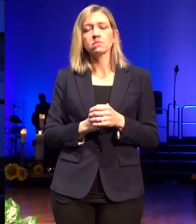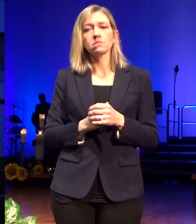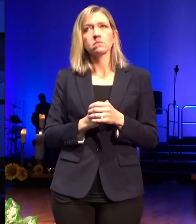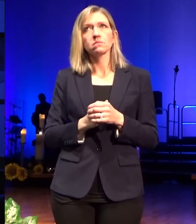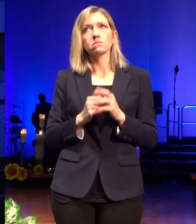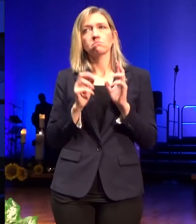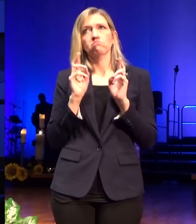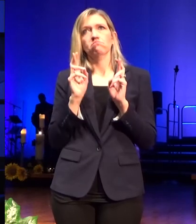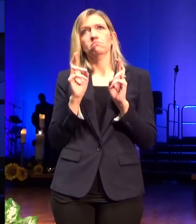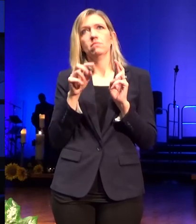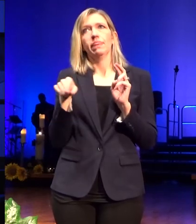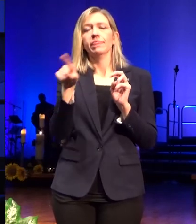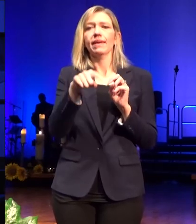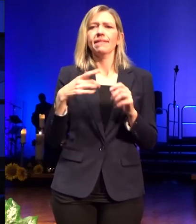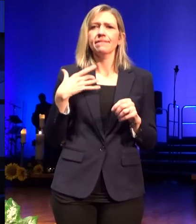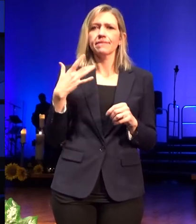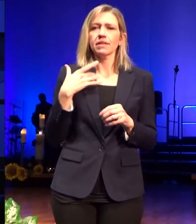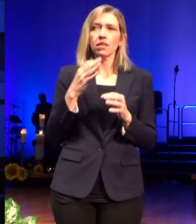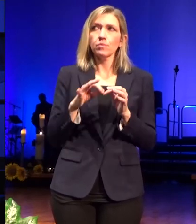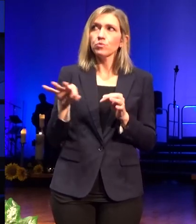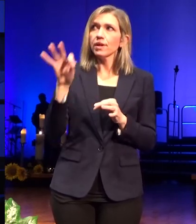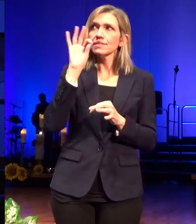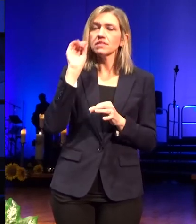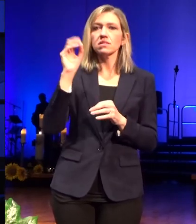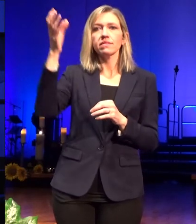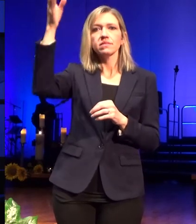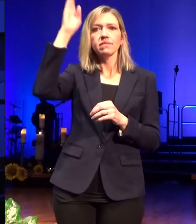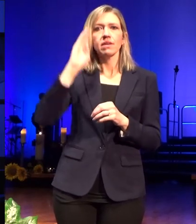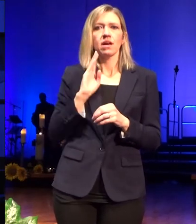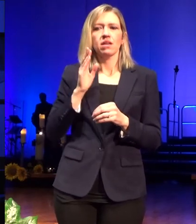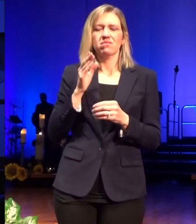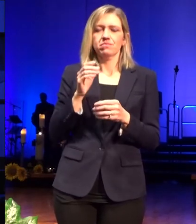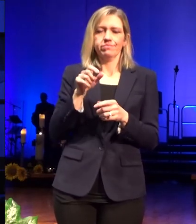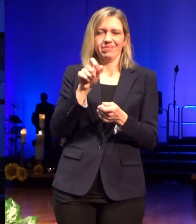May they feel the presence of this divine spirit right where they are.